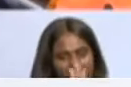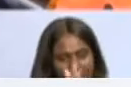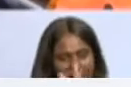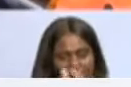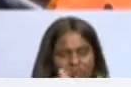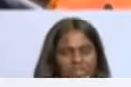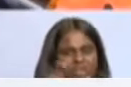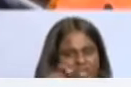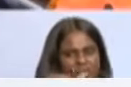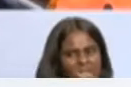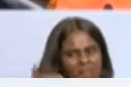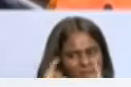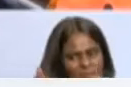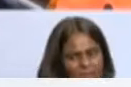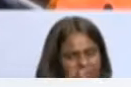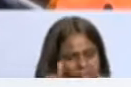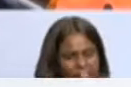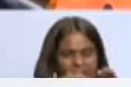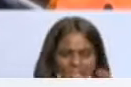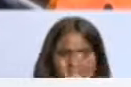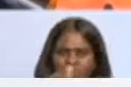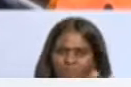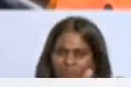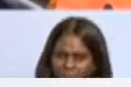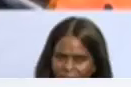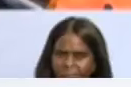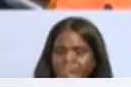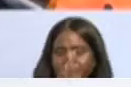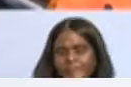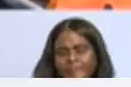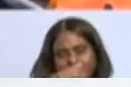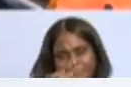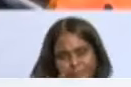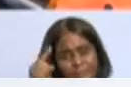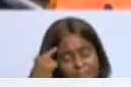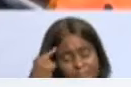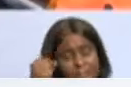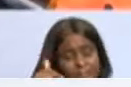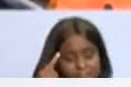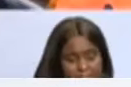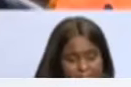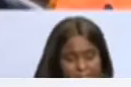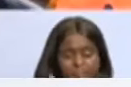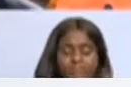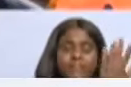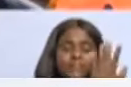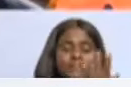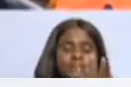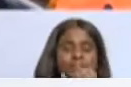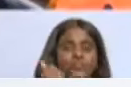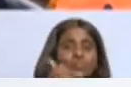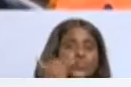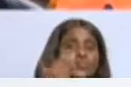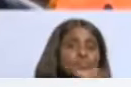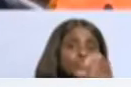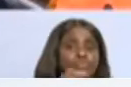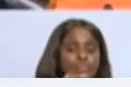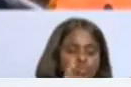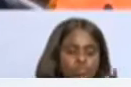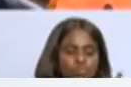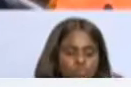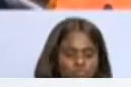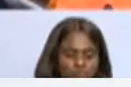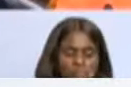the institutions around those areas. Madam Speaker, government is scaling up the homegrown school feeding program